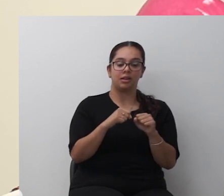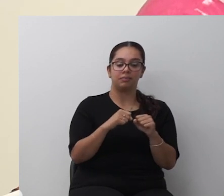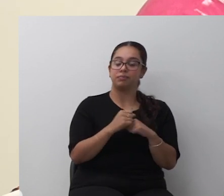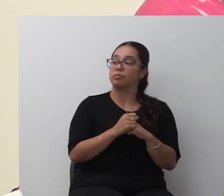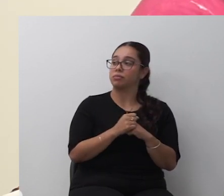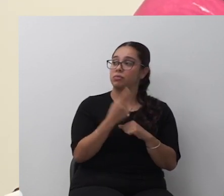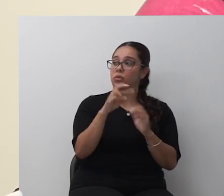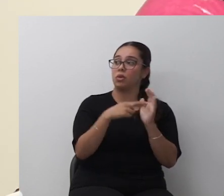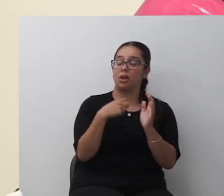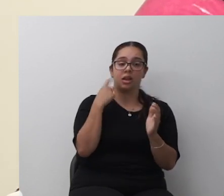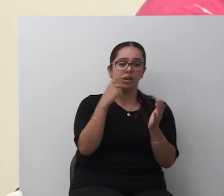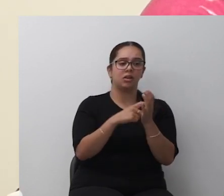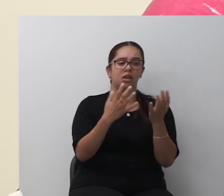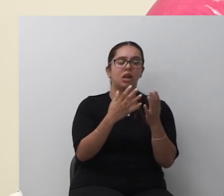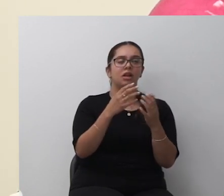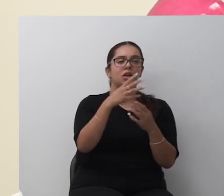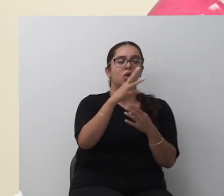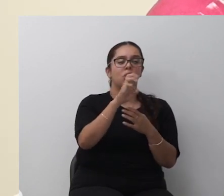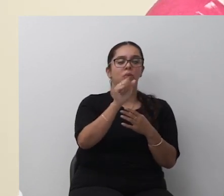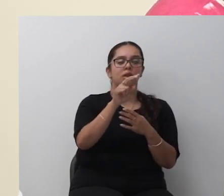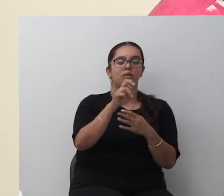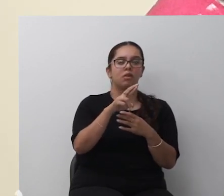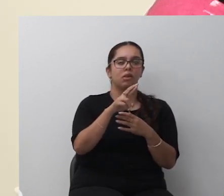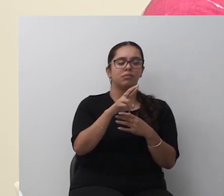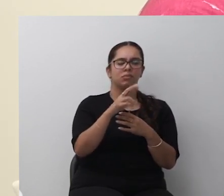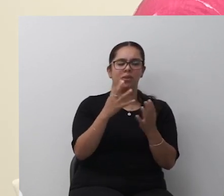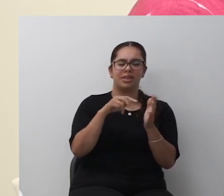see a lot is the role of the weaver. So what that